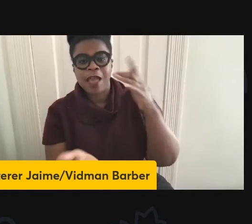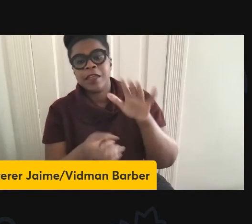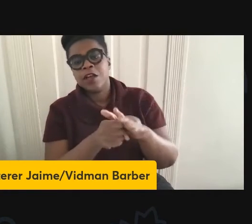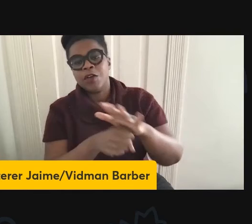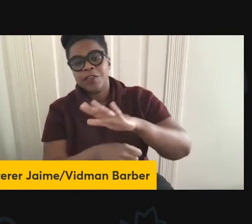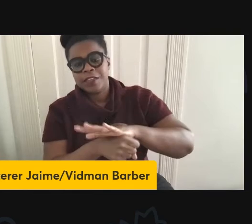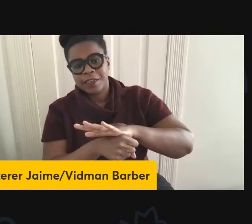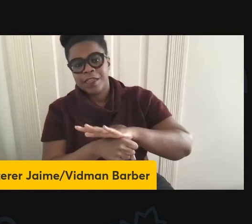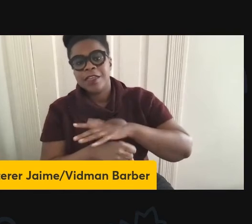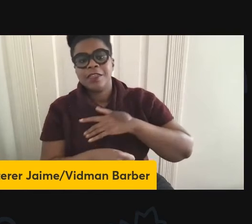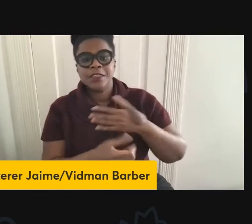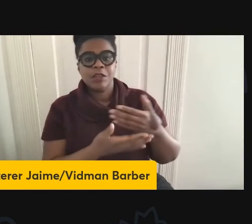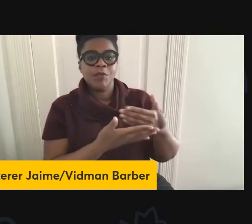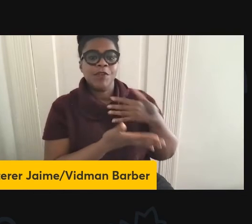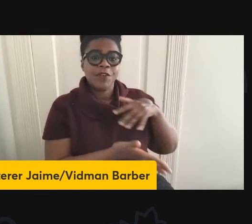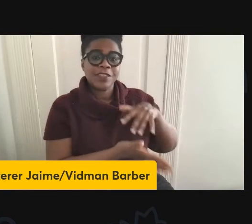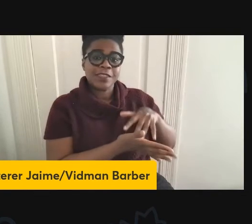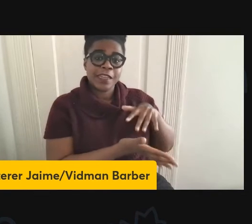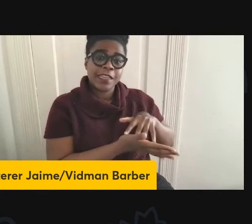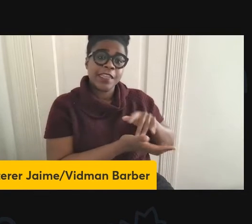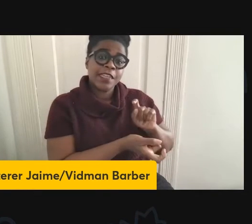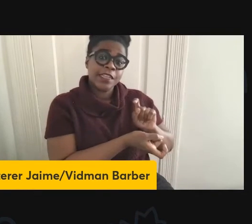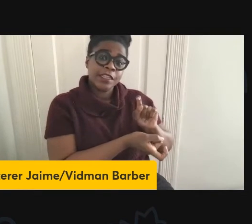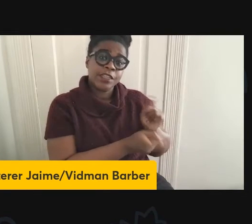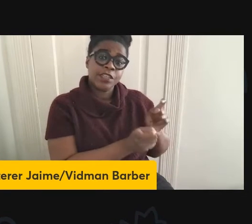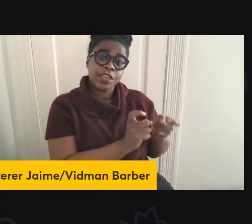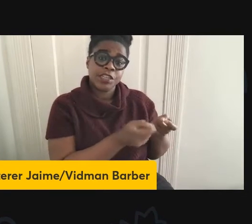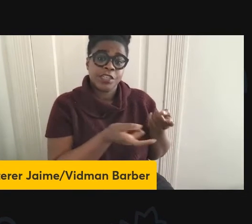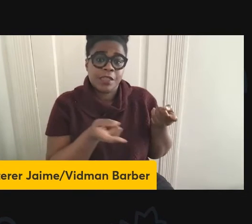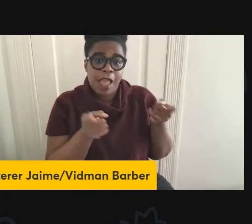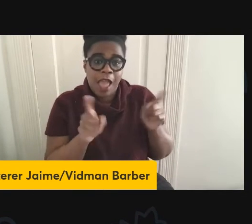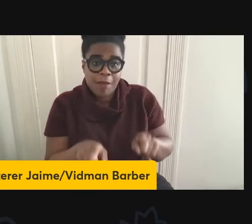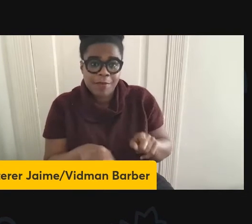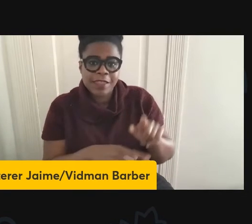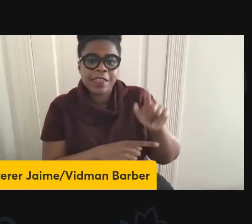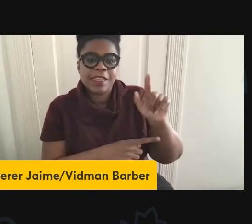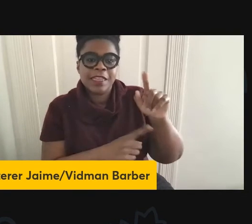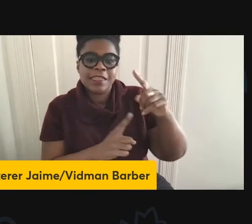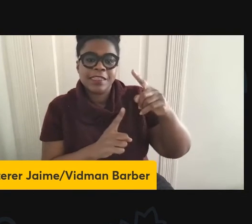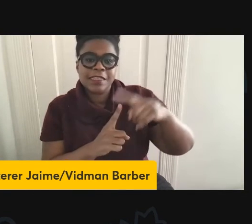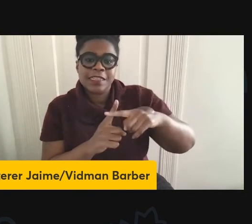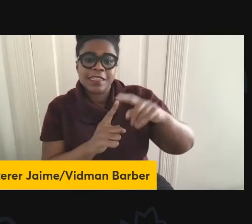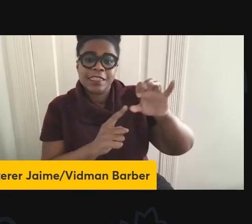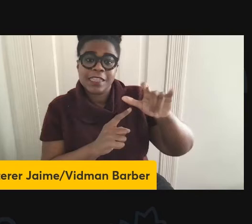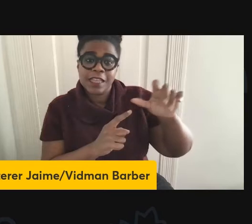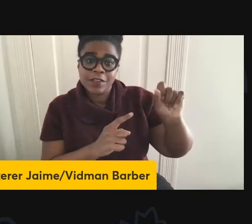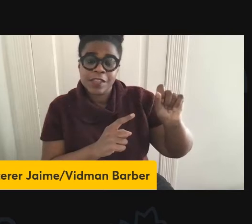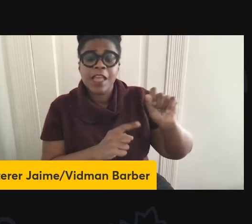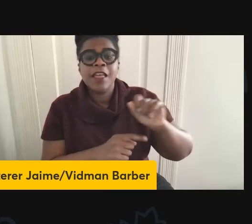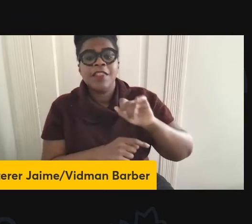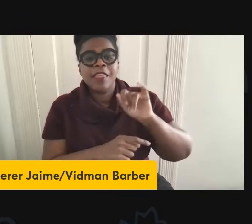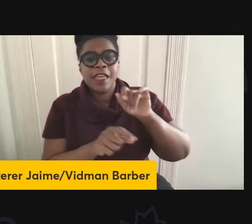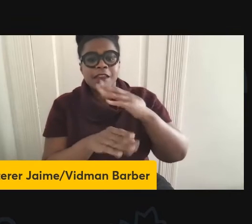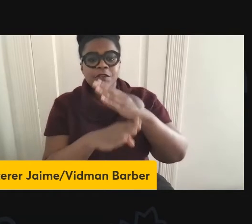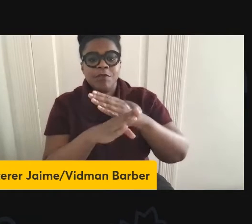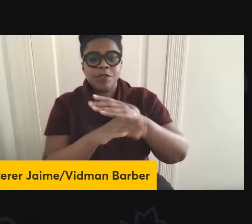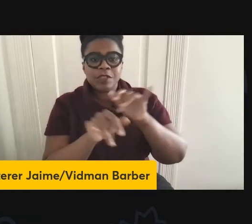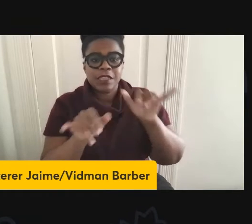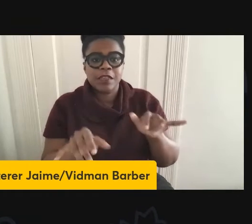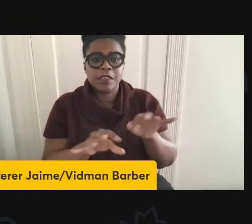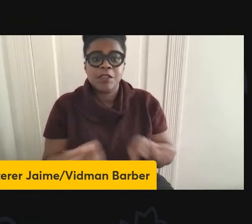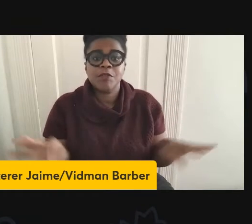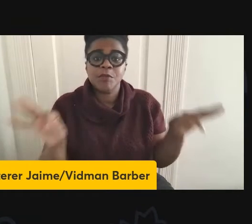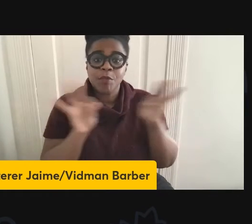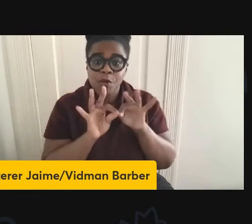I was studying the changes that happen in T cells, which are immune cells that are really important for